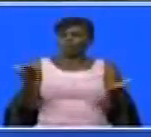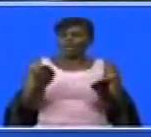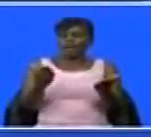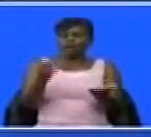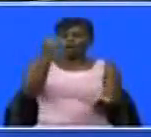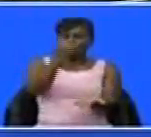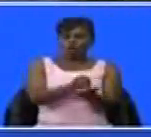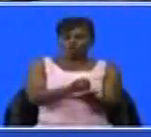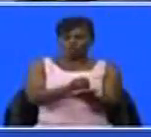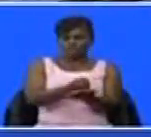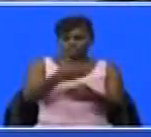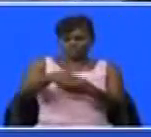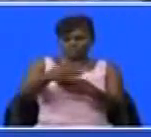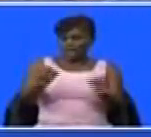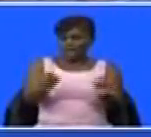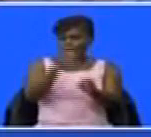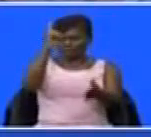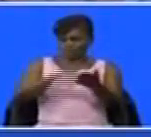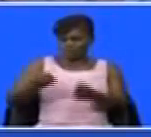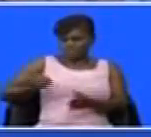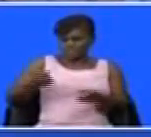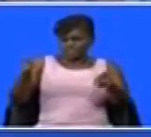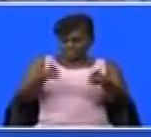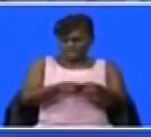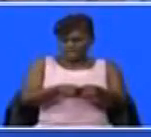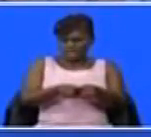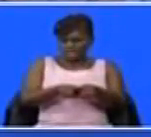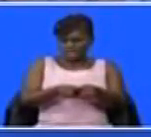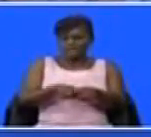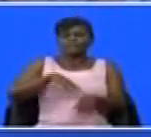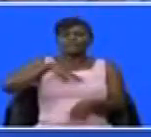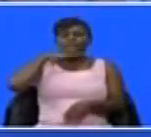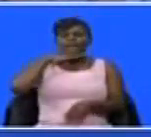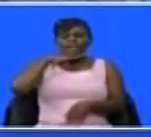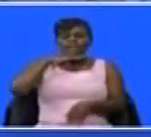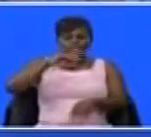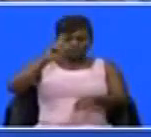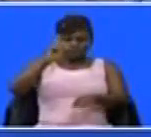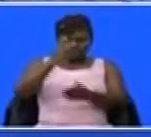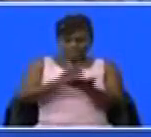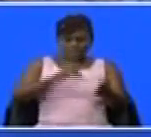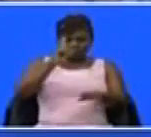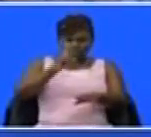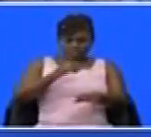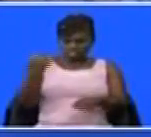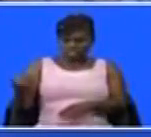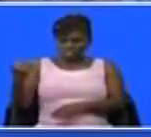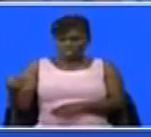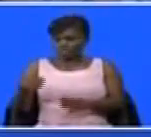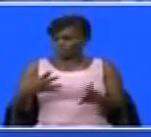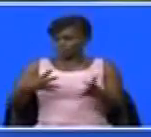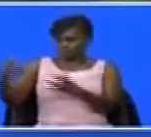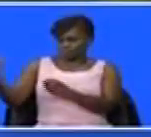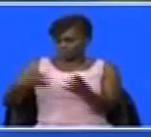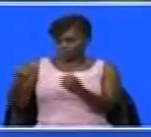office. It will later emerge that his sister Esther Vusha died as the rest of the campus students and staff ran for